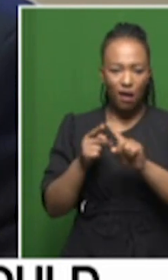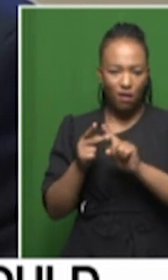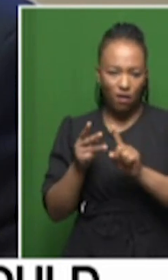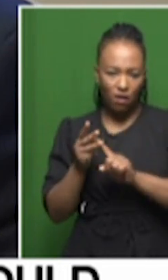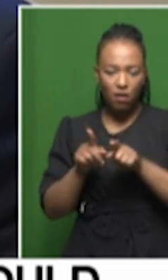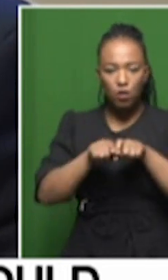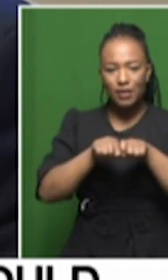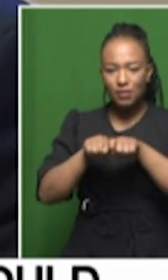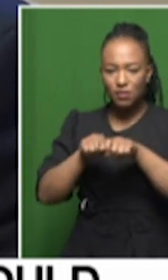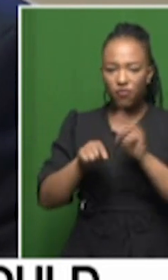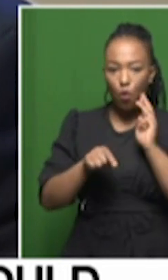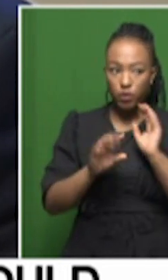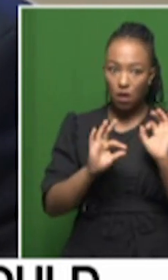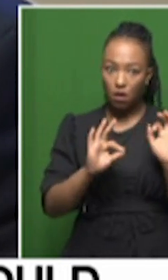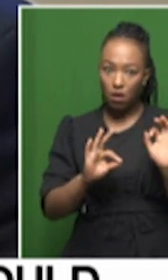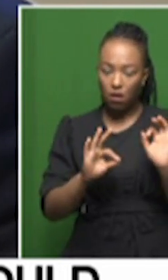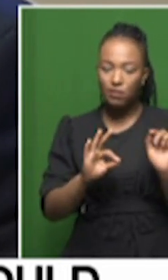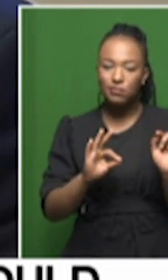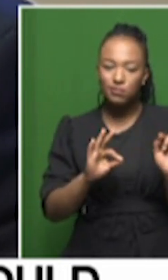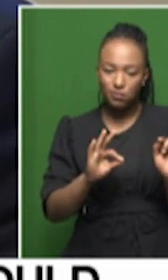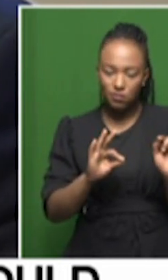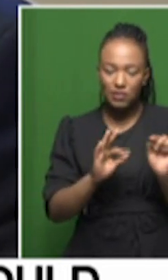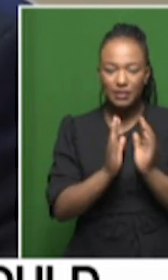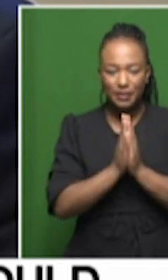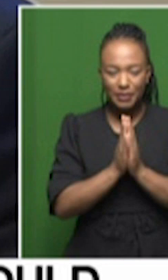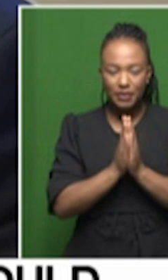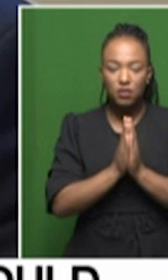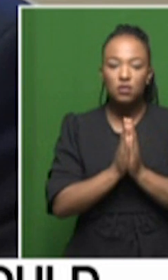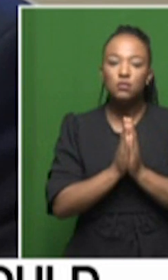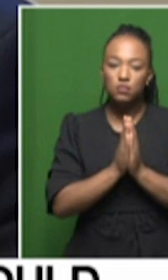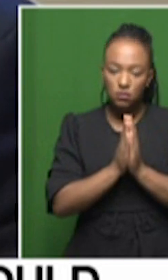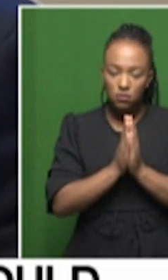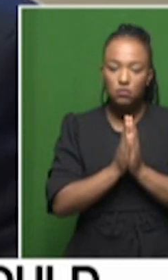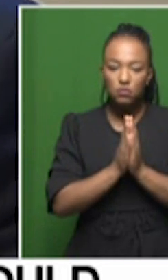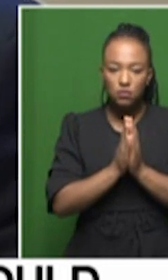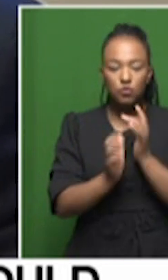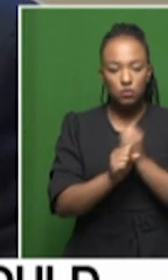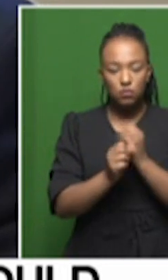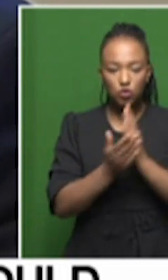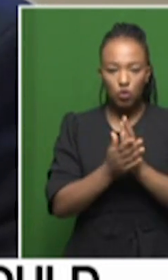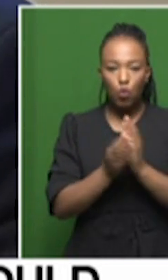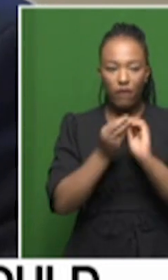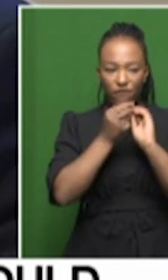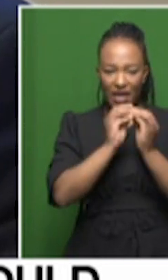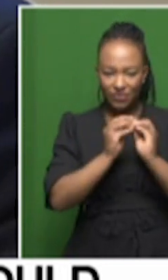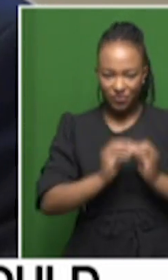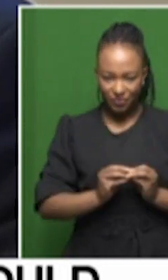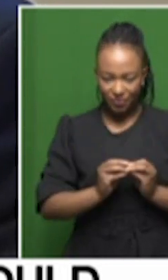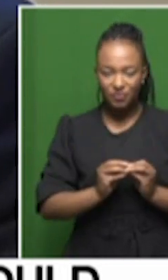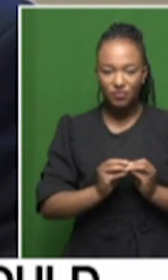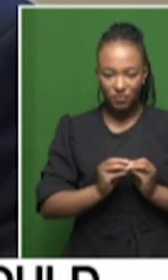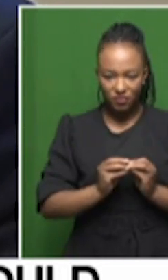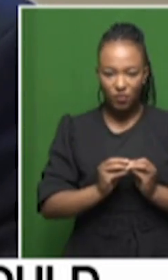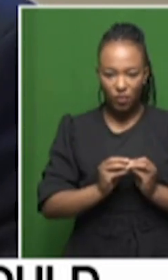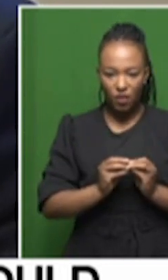is coliforms, which we would like again to ensure that we work on it, and probably we're going to get